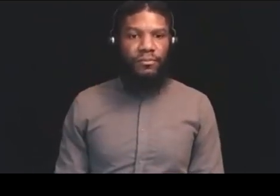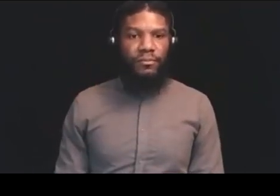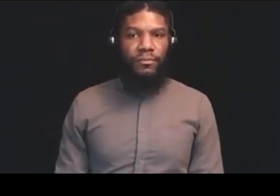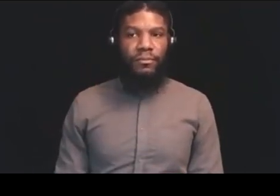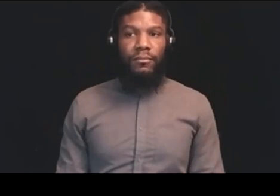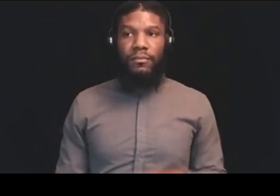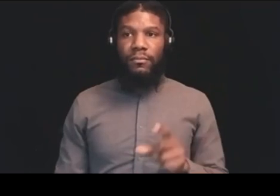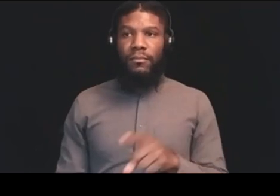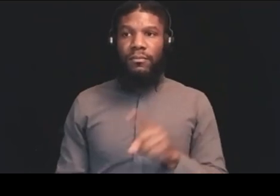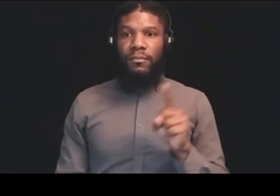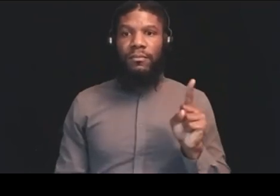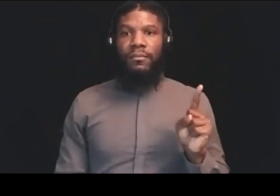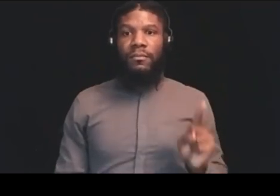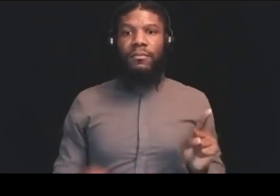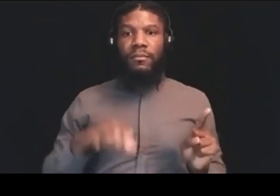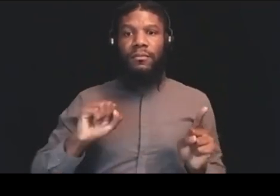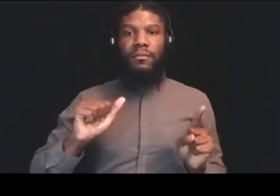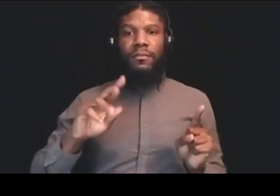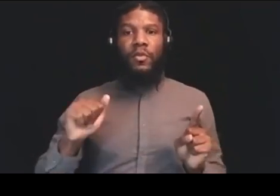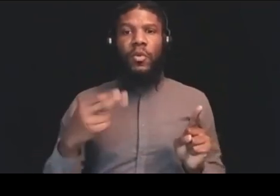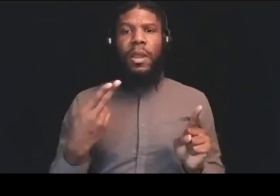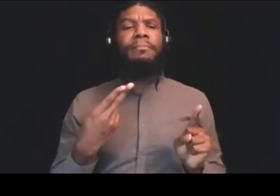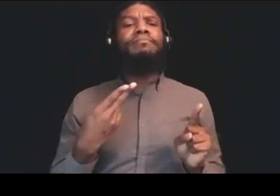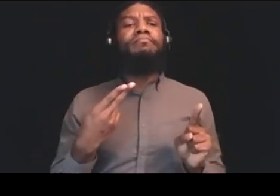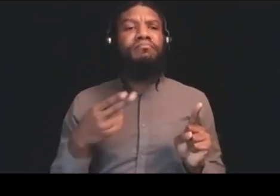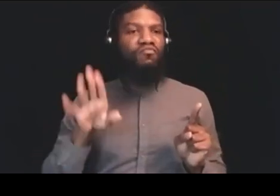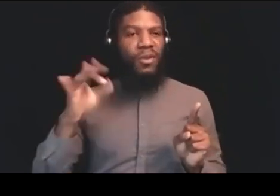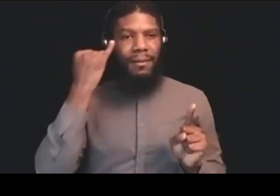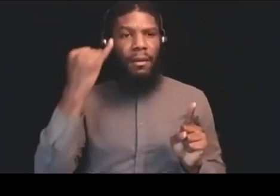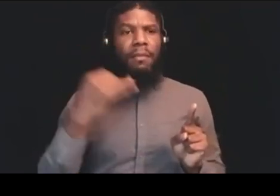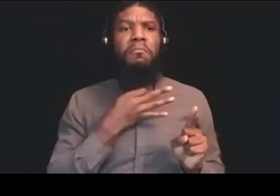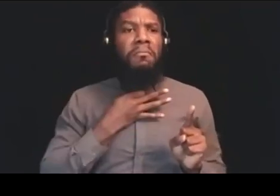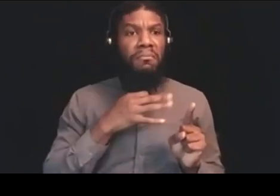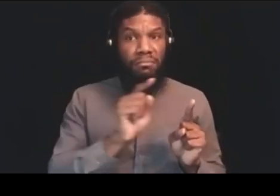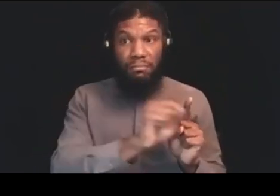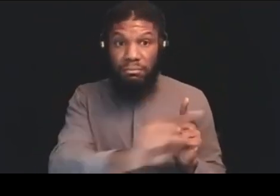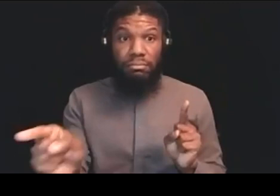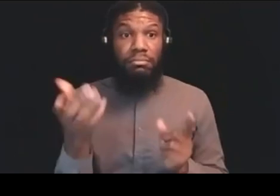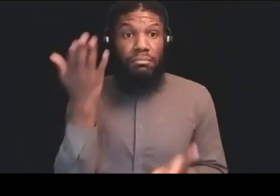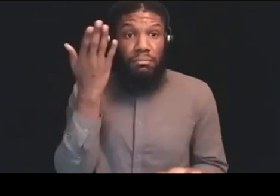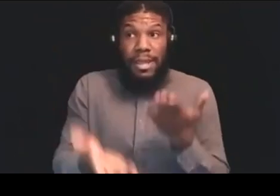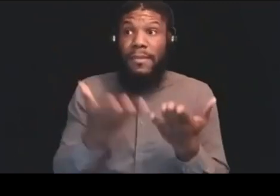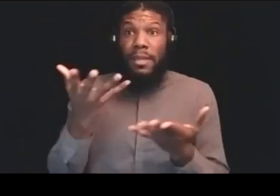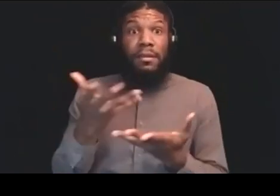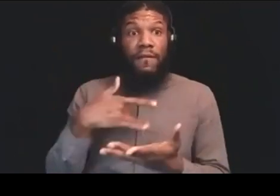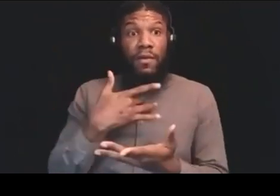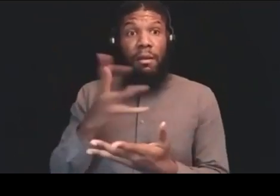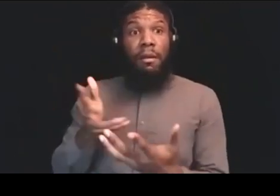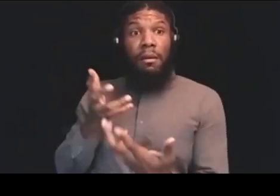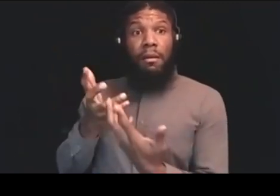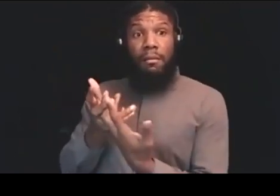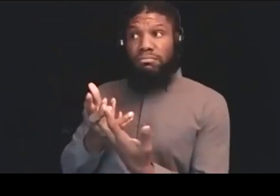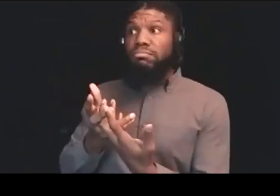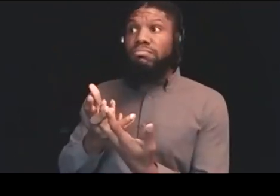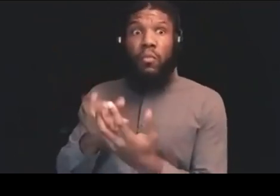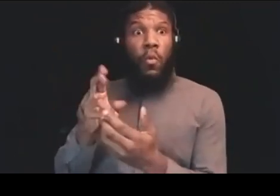I think that's a great idea. I'm curious for others. Does anyone else maybe engage with that sort of social media